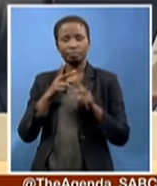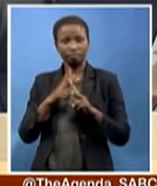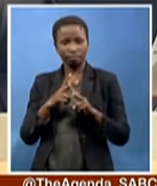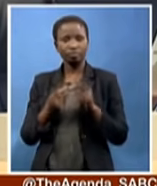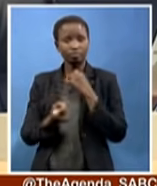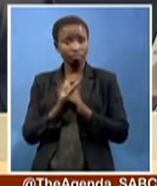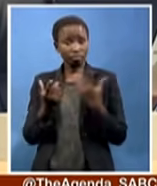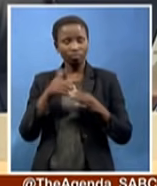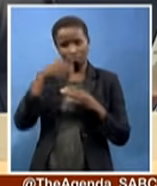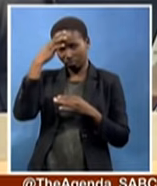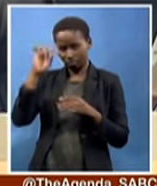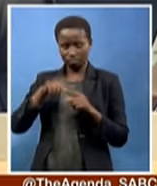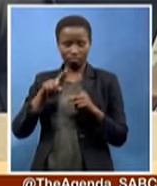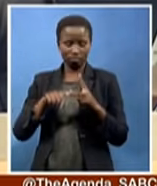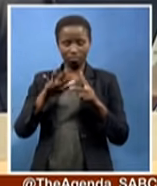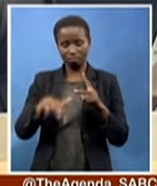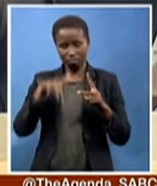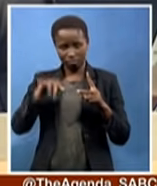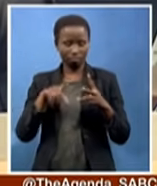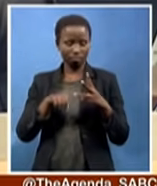other sections of society.